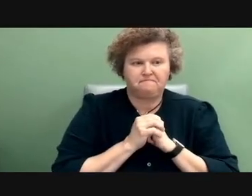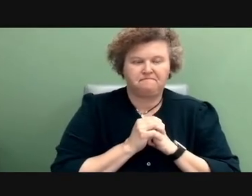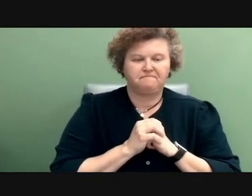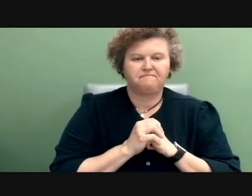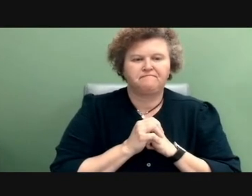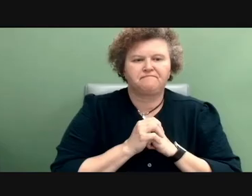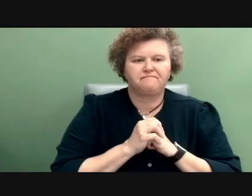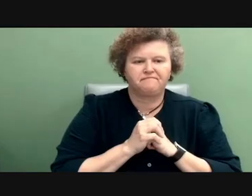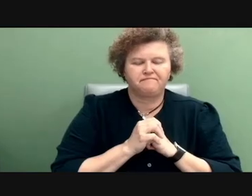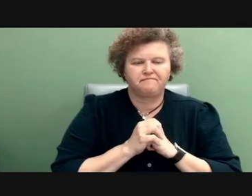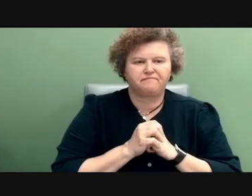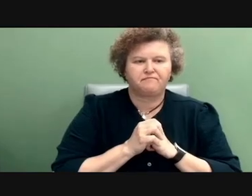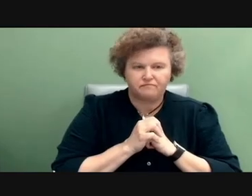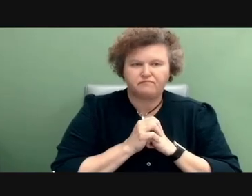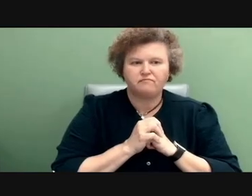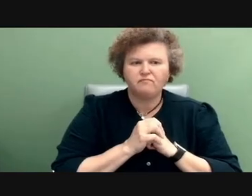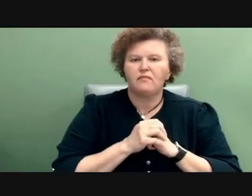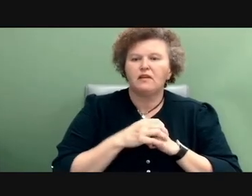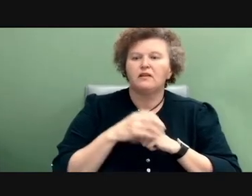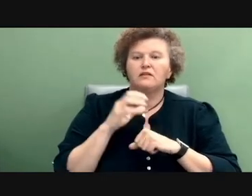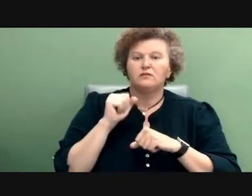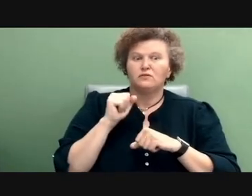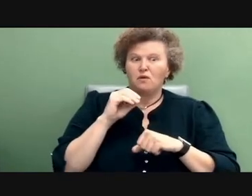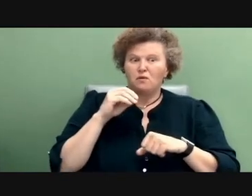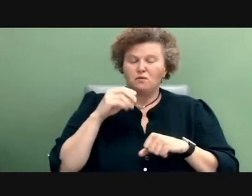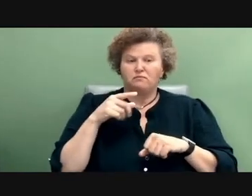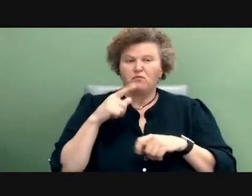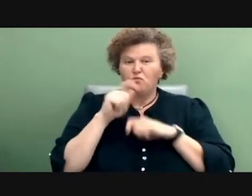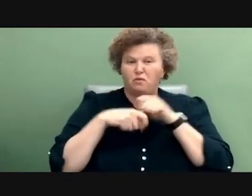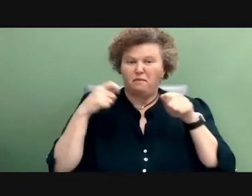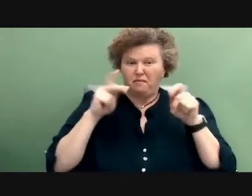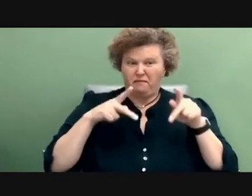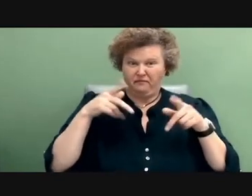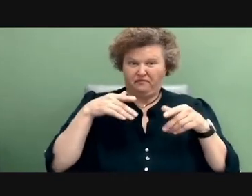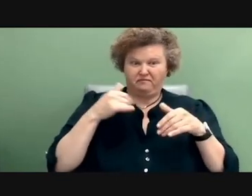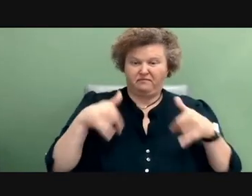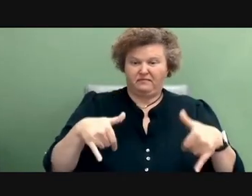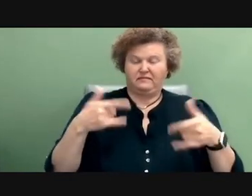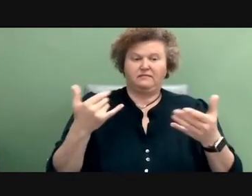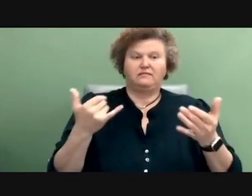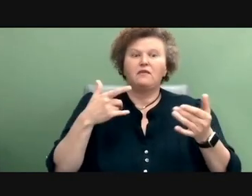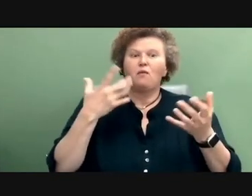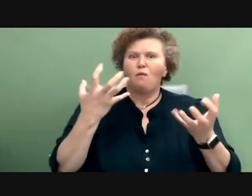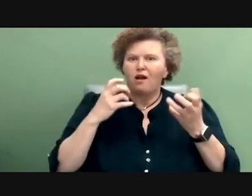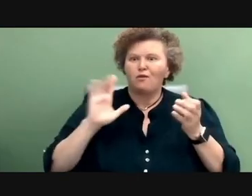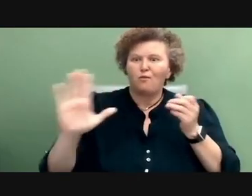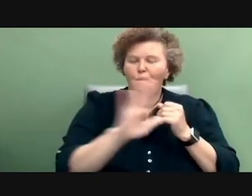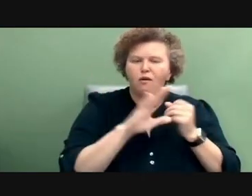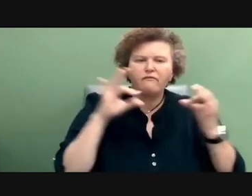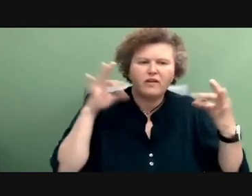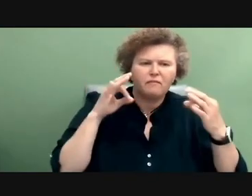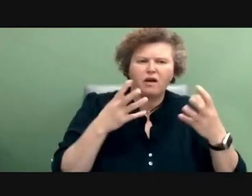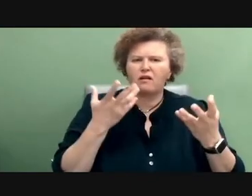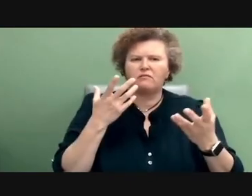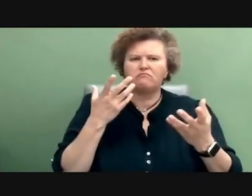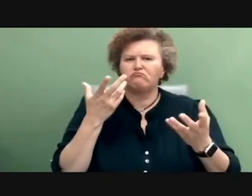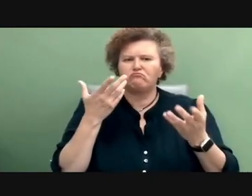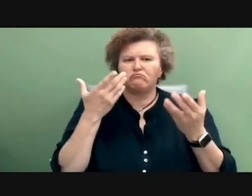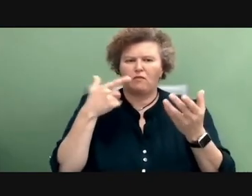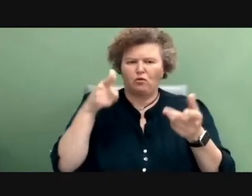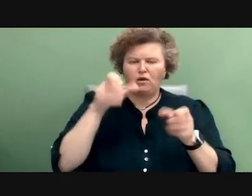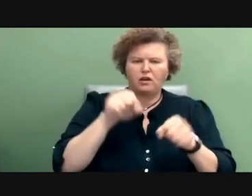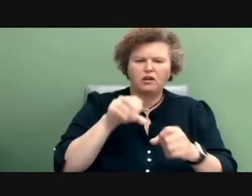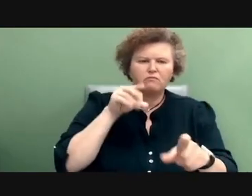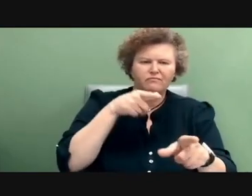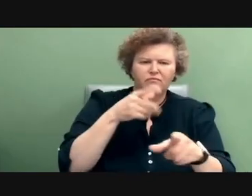the next slide. Here is our slide as far as a wrap up. If you all want to